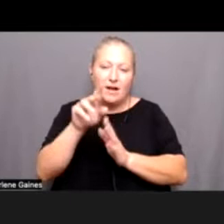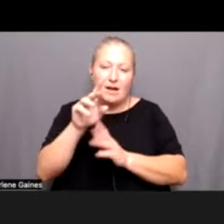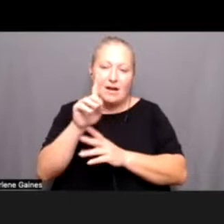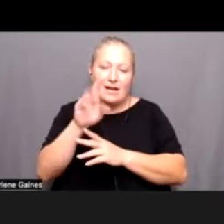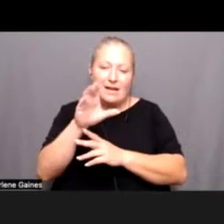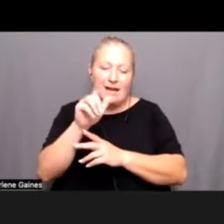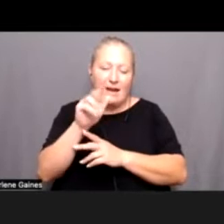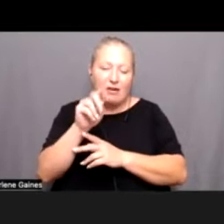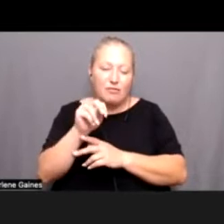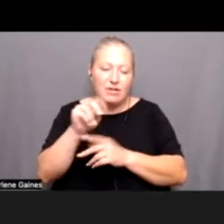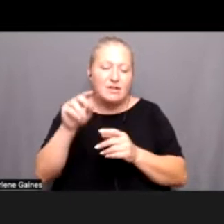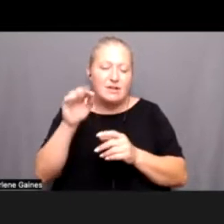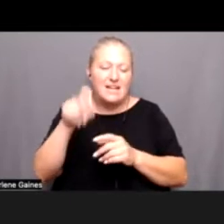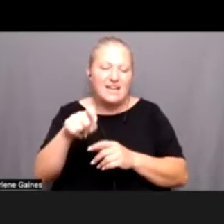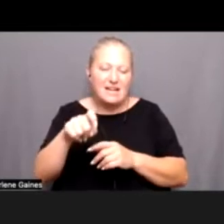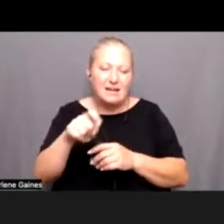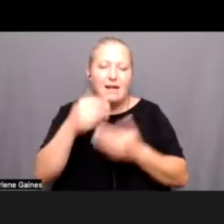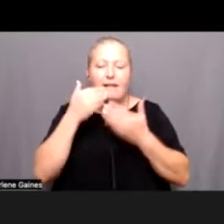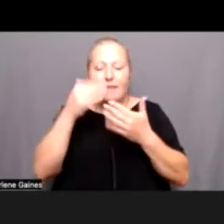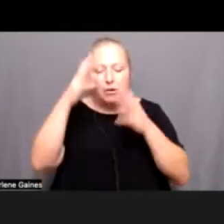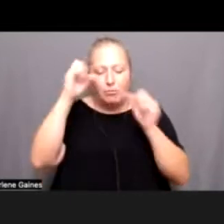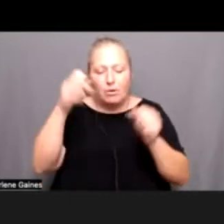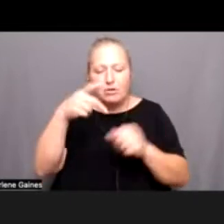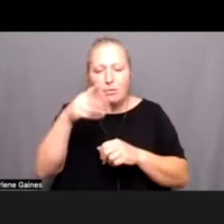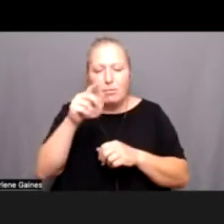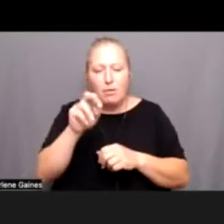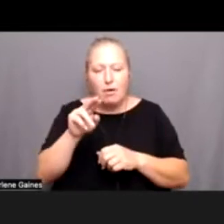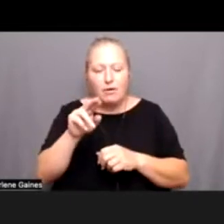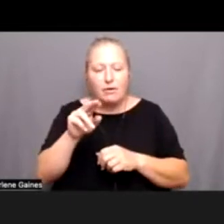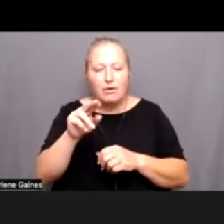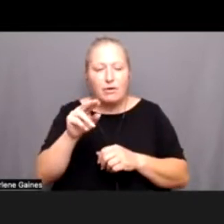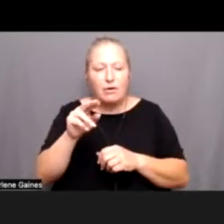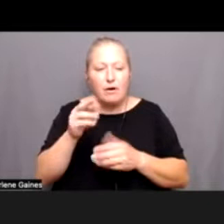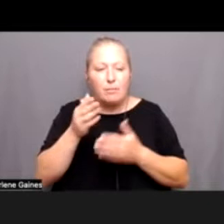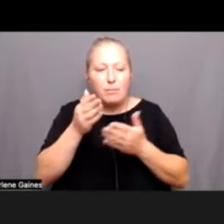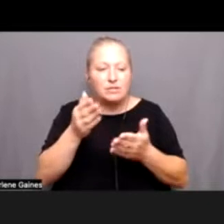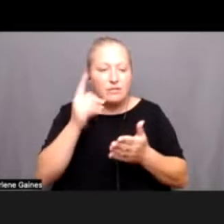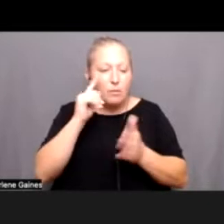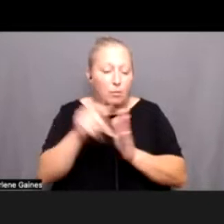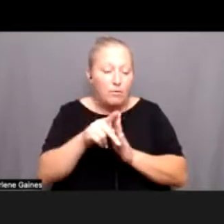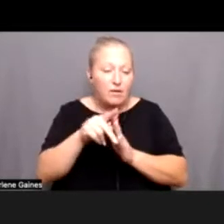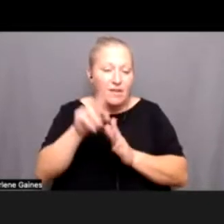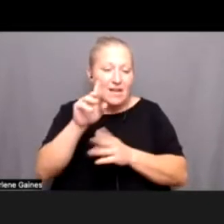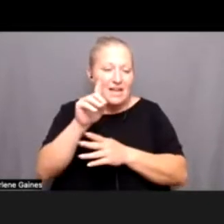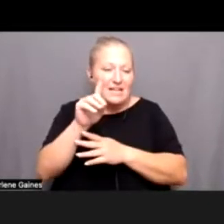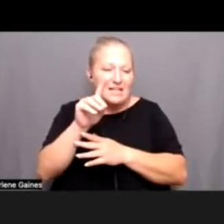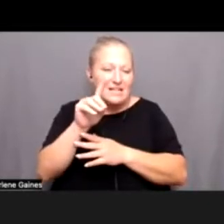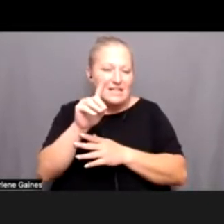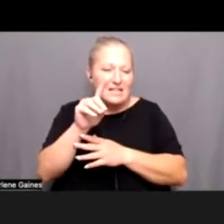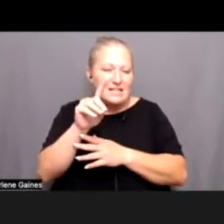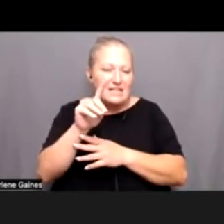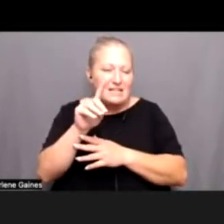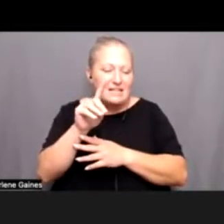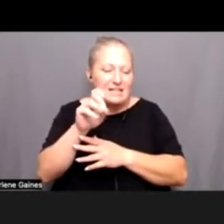need. Thank you, President Proctor. Presented for approval this evening is the Declaration of Need, which